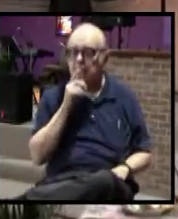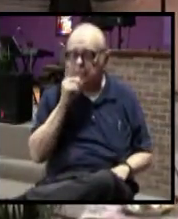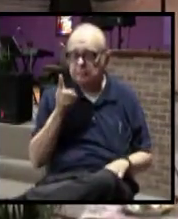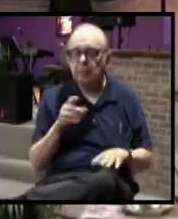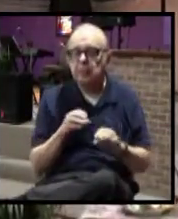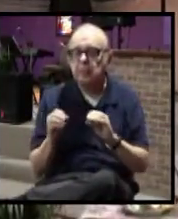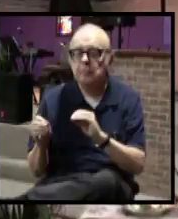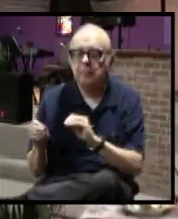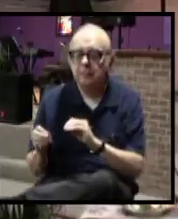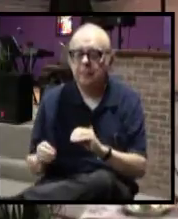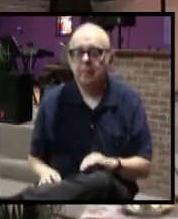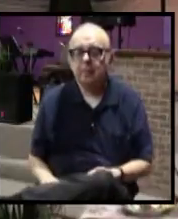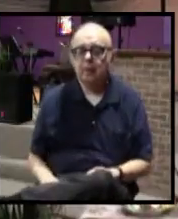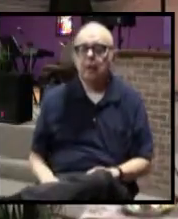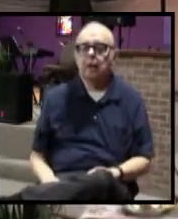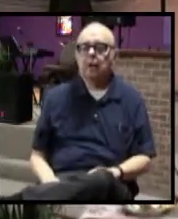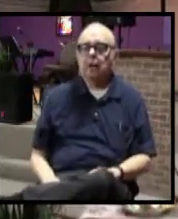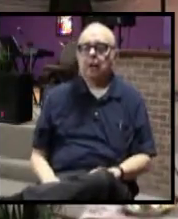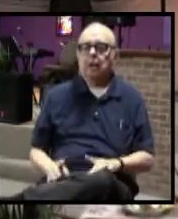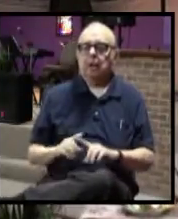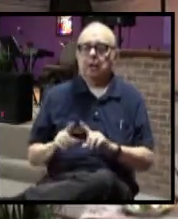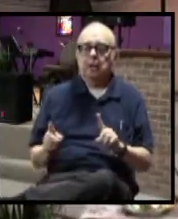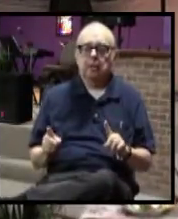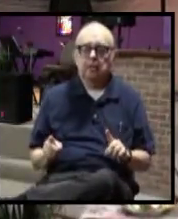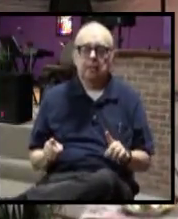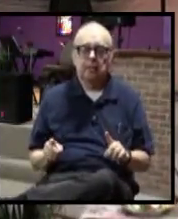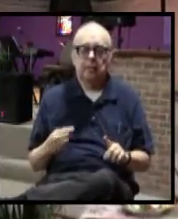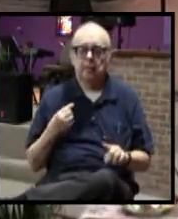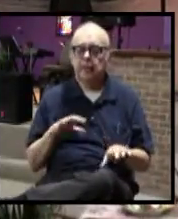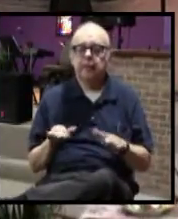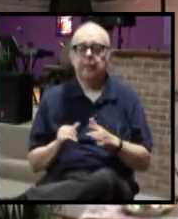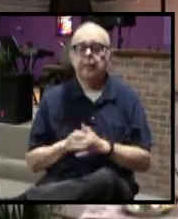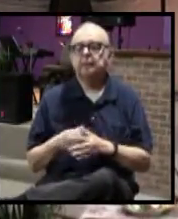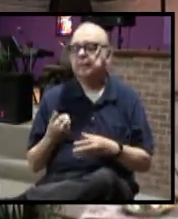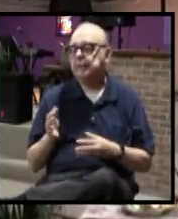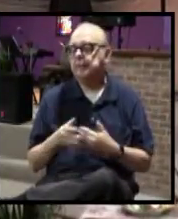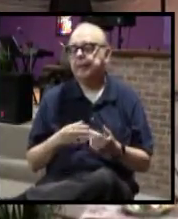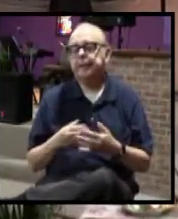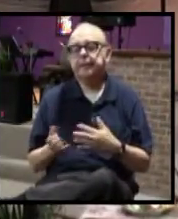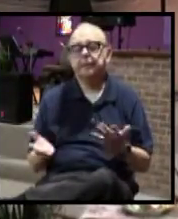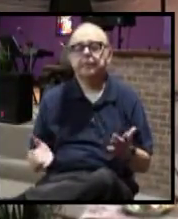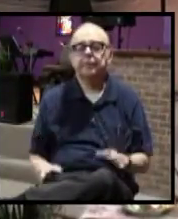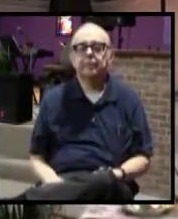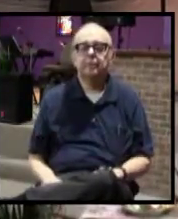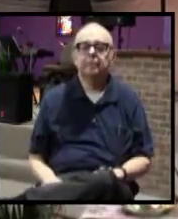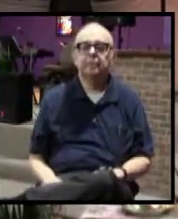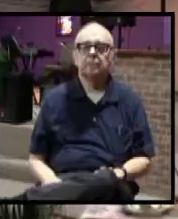not smart. Okay. But we did it anyway.